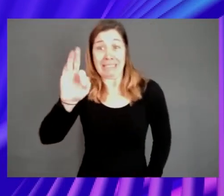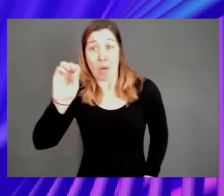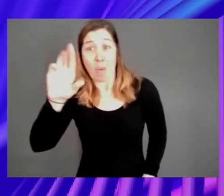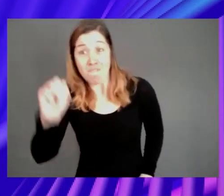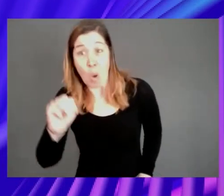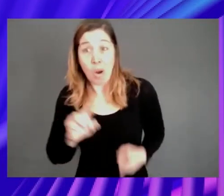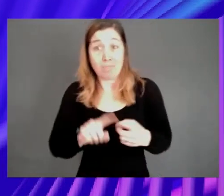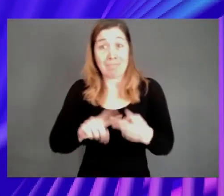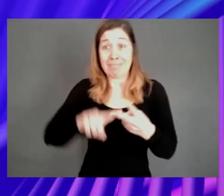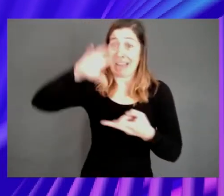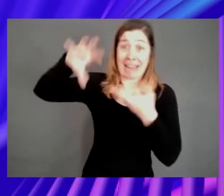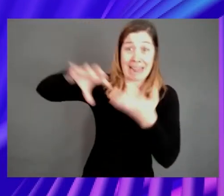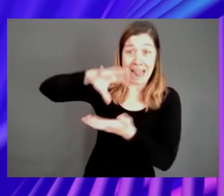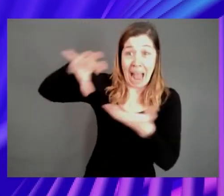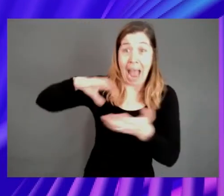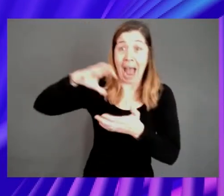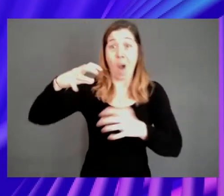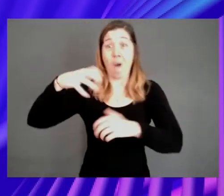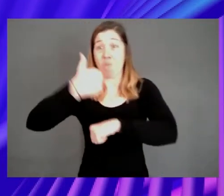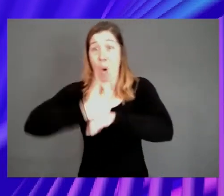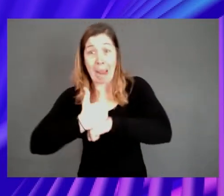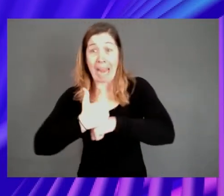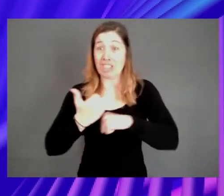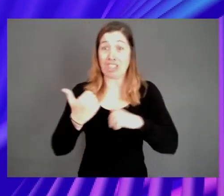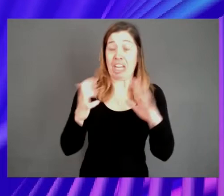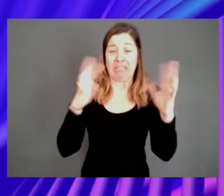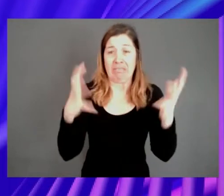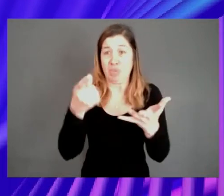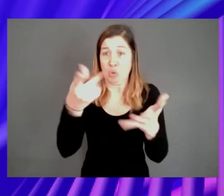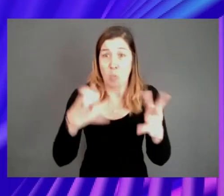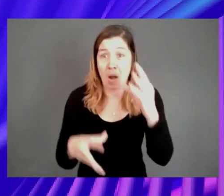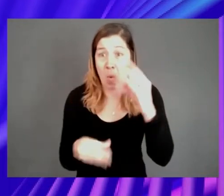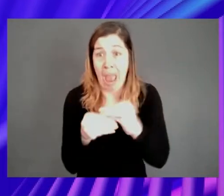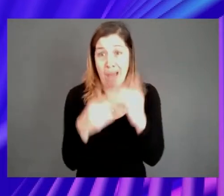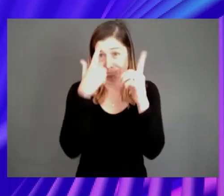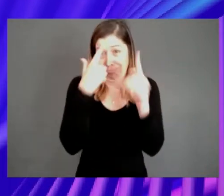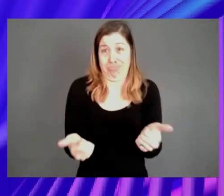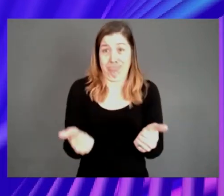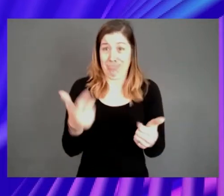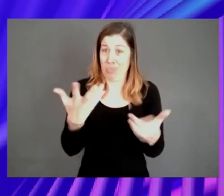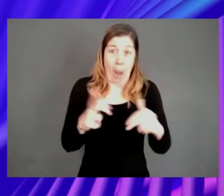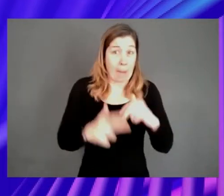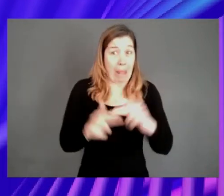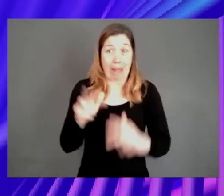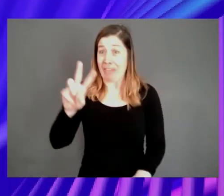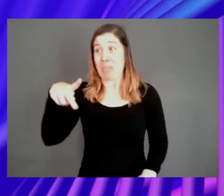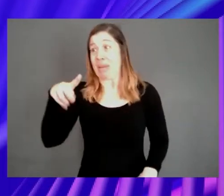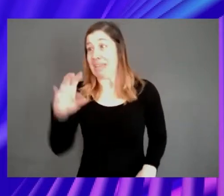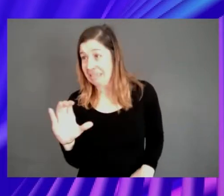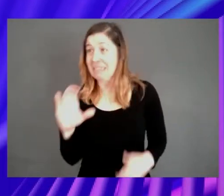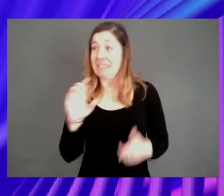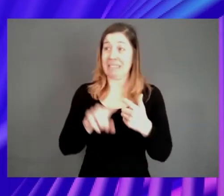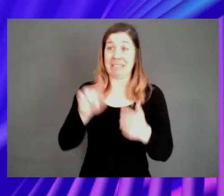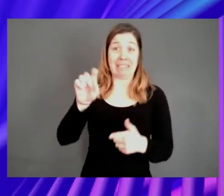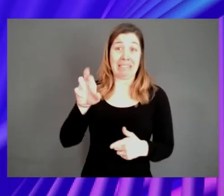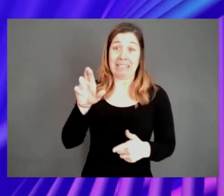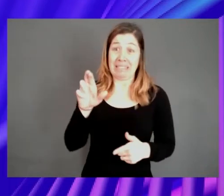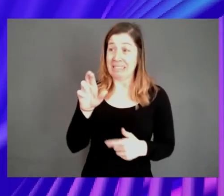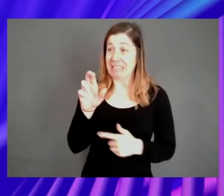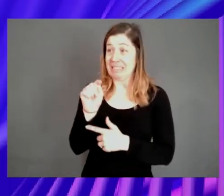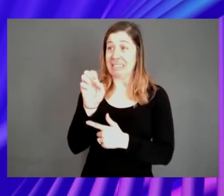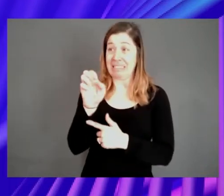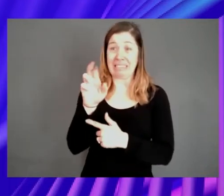add on an addition, you want to do, IAM policies, you want to build a VPC, that can be done right out of the gate as well. And you